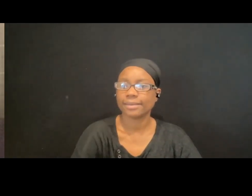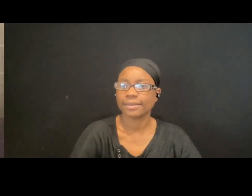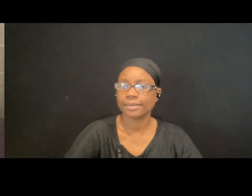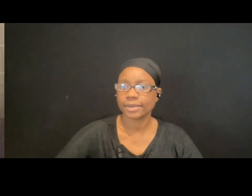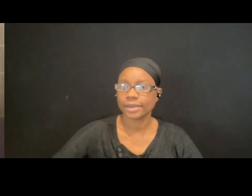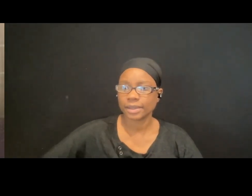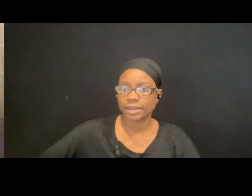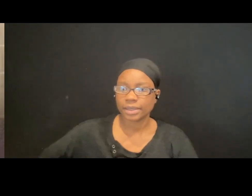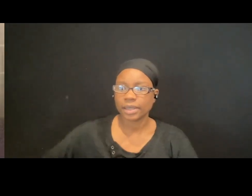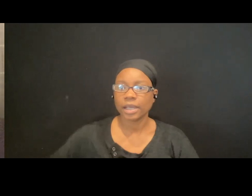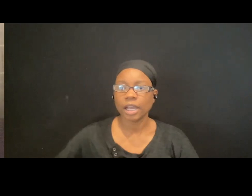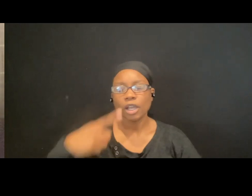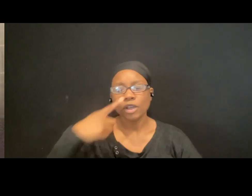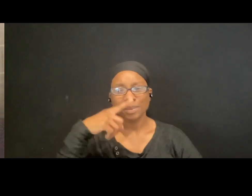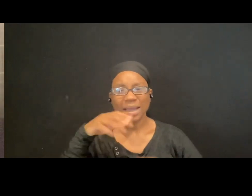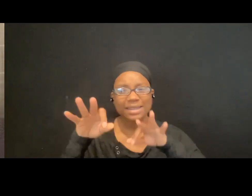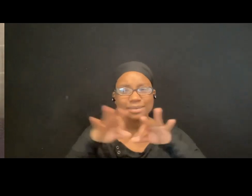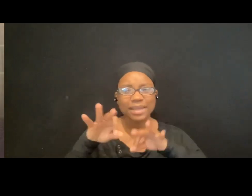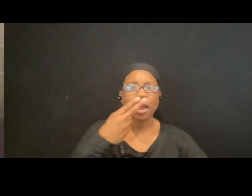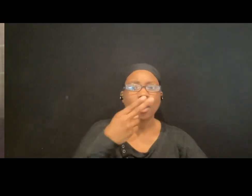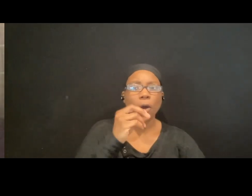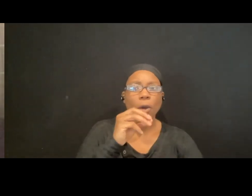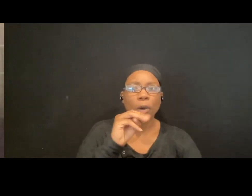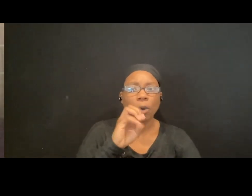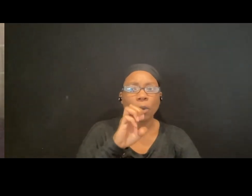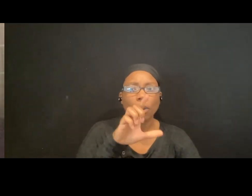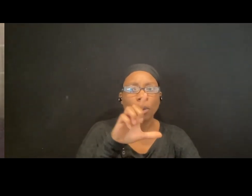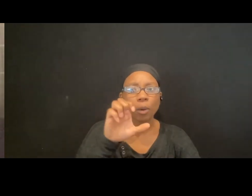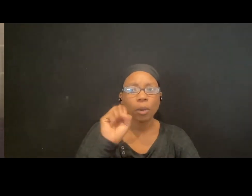please, just so I understand? Yeah, so